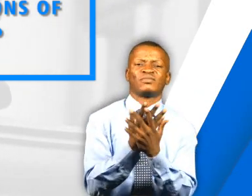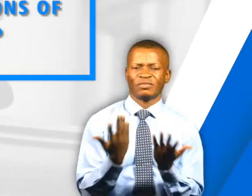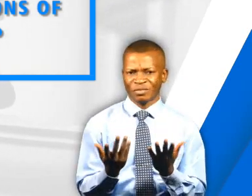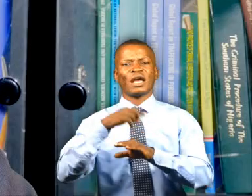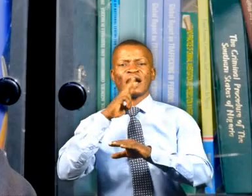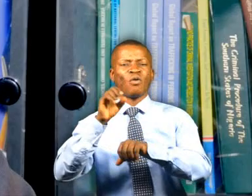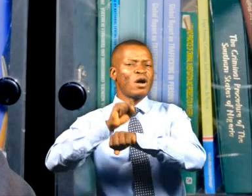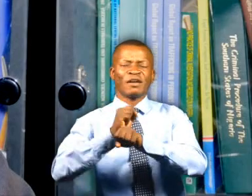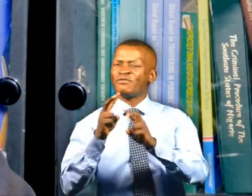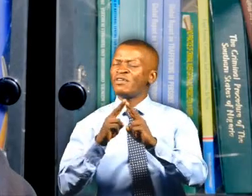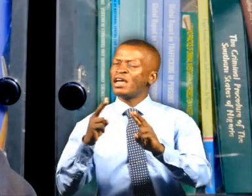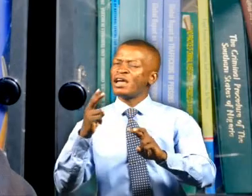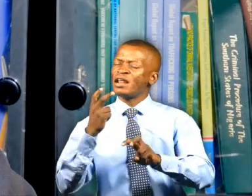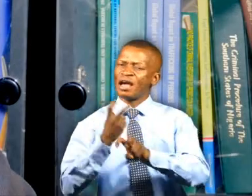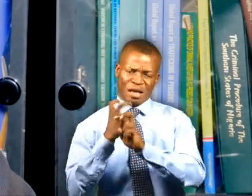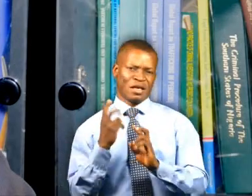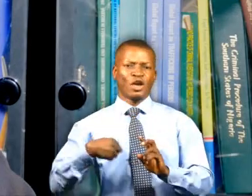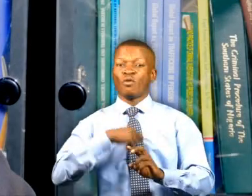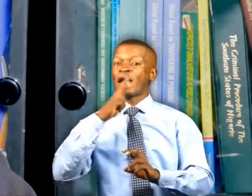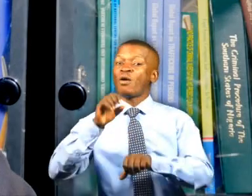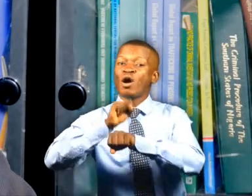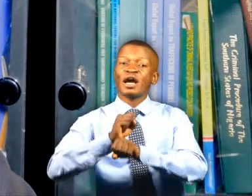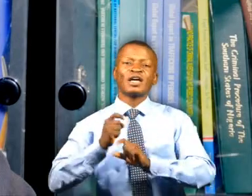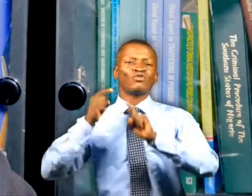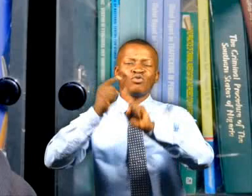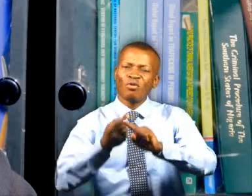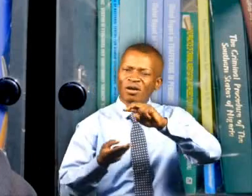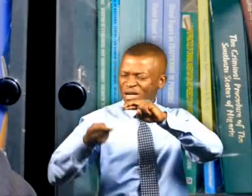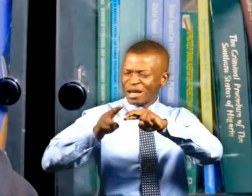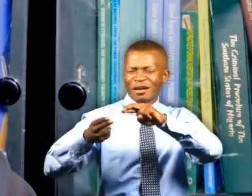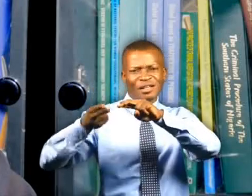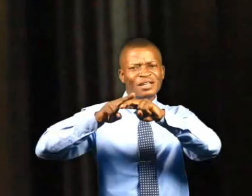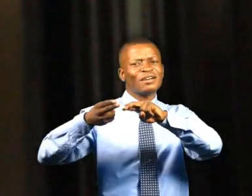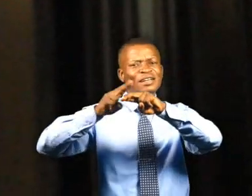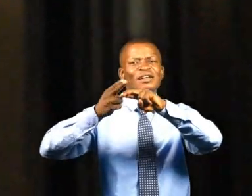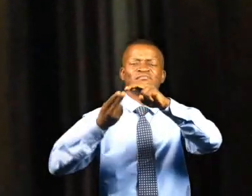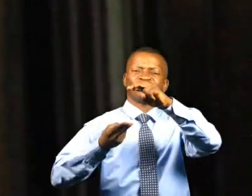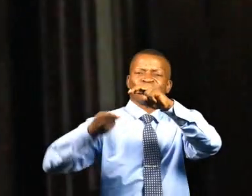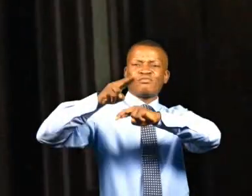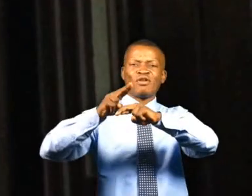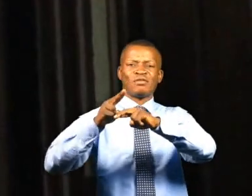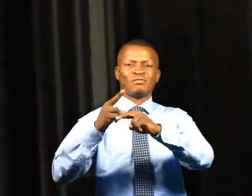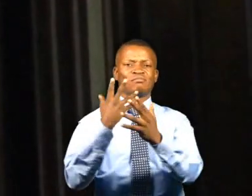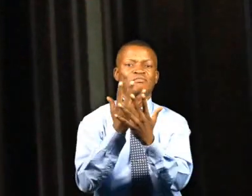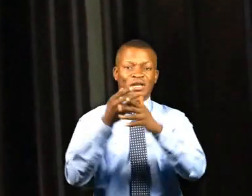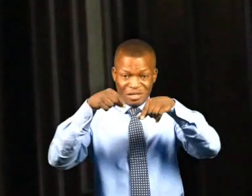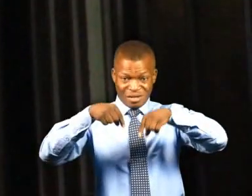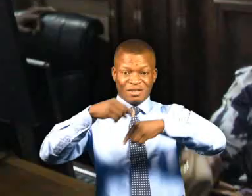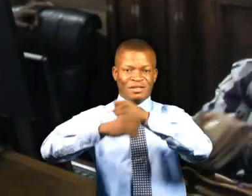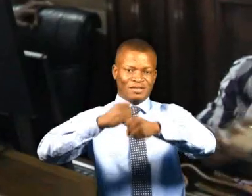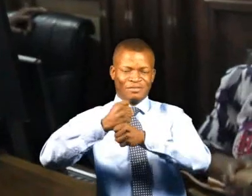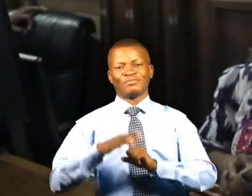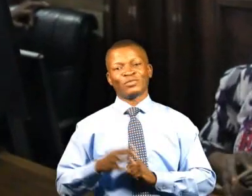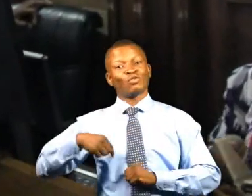conviction. We are working very hard, and we are working towards doubling or even tripling conviction this